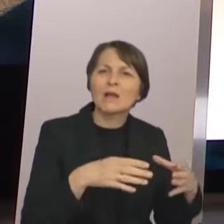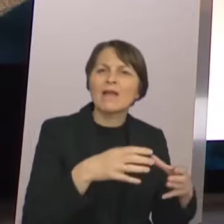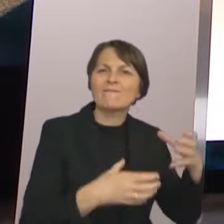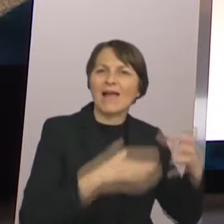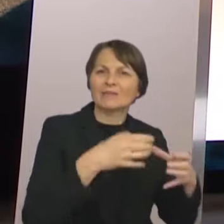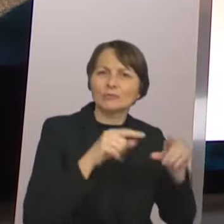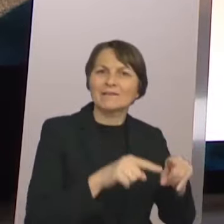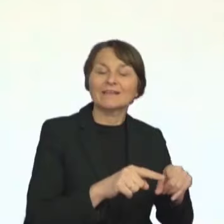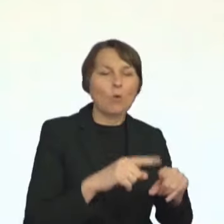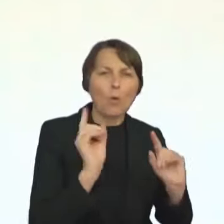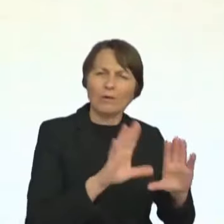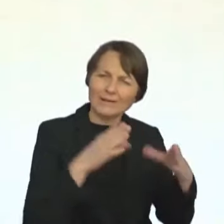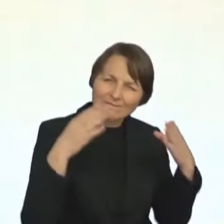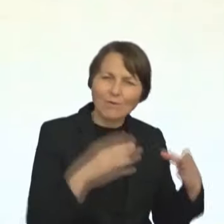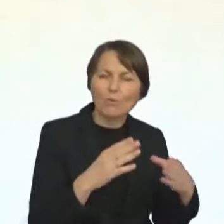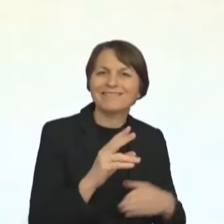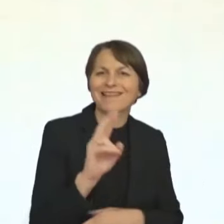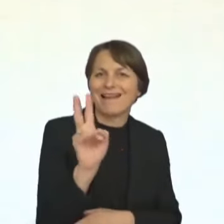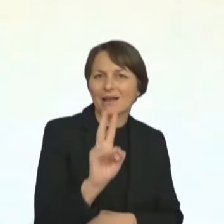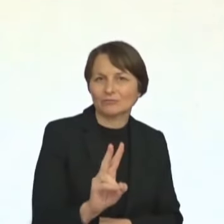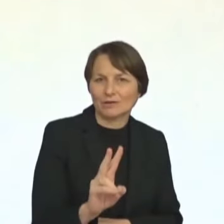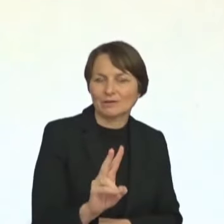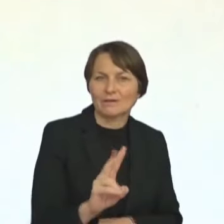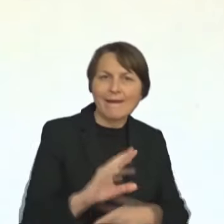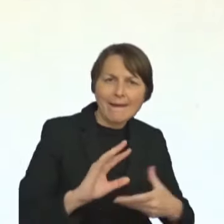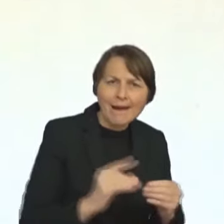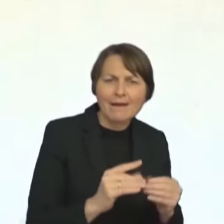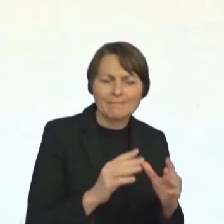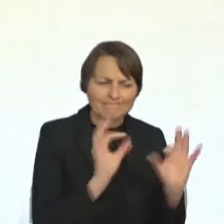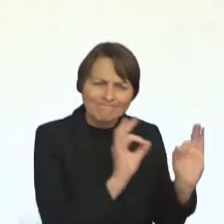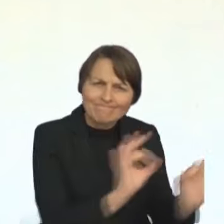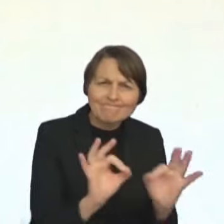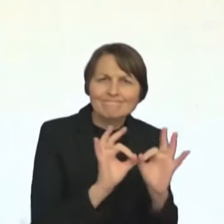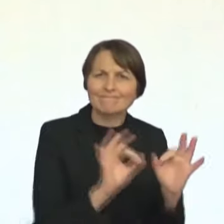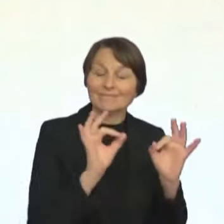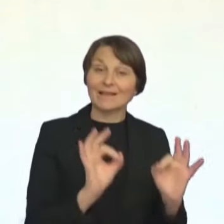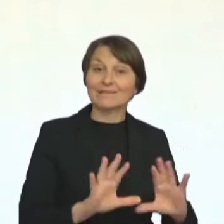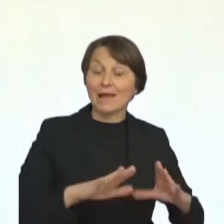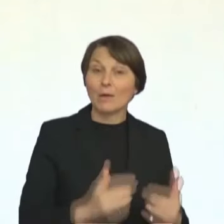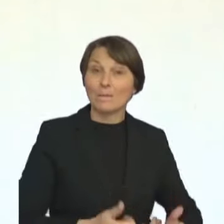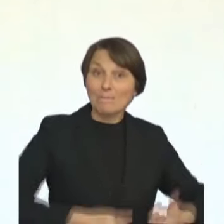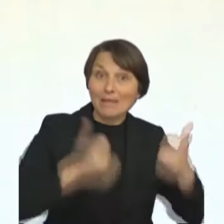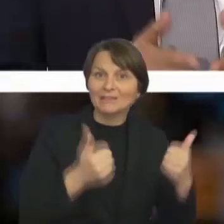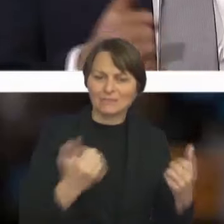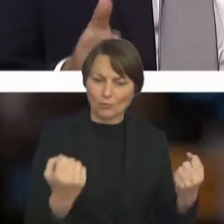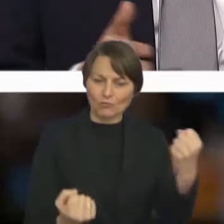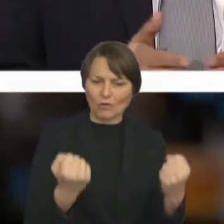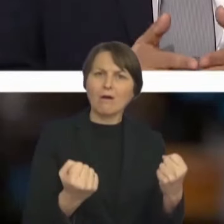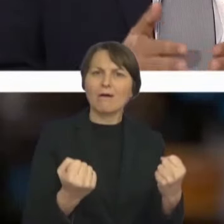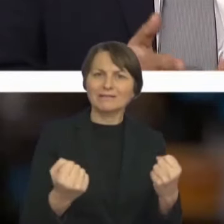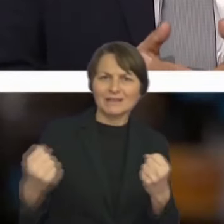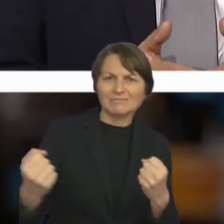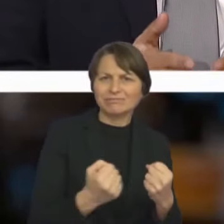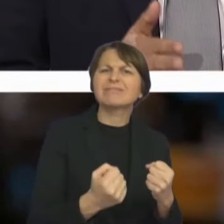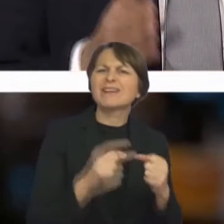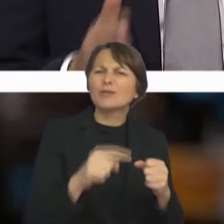with the codes of with the cues of size, design, and use of vehicles that are based on a classic platform. It's going to